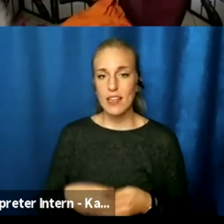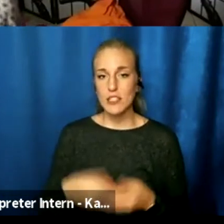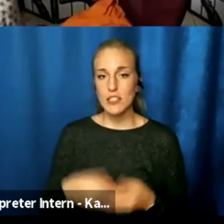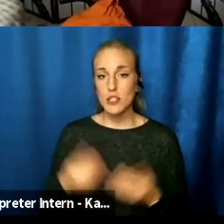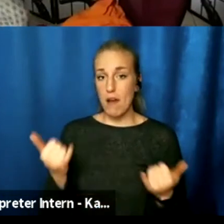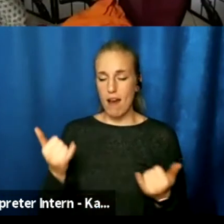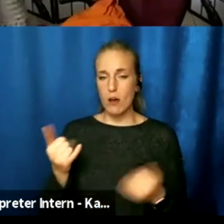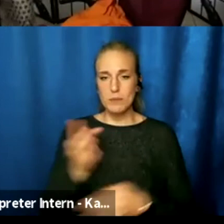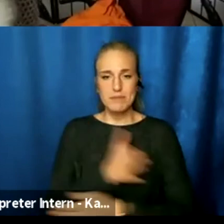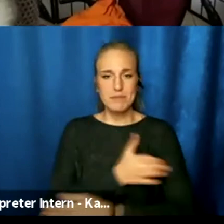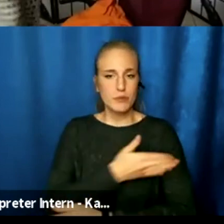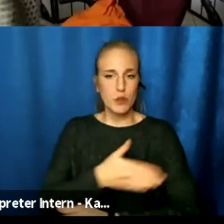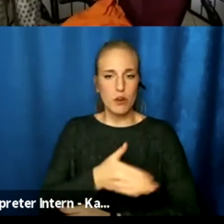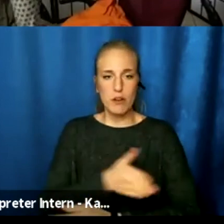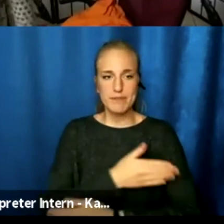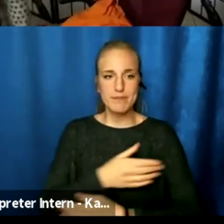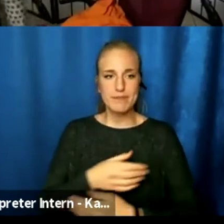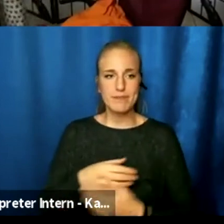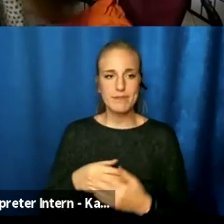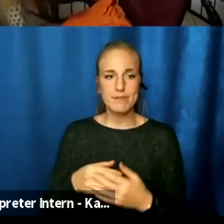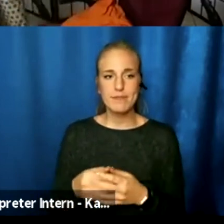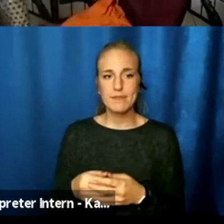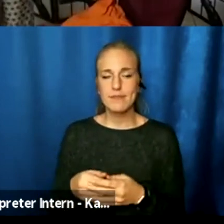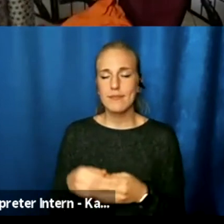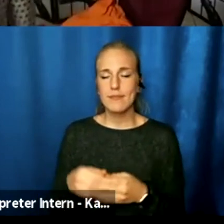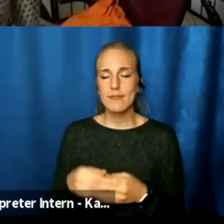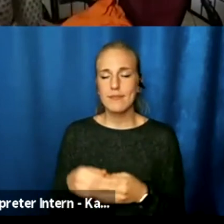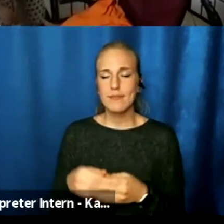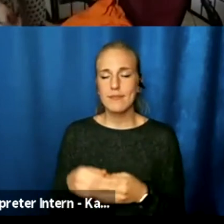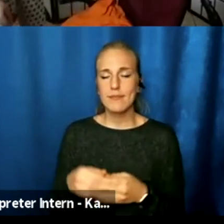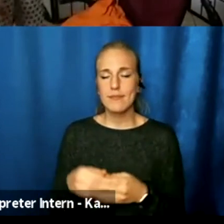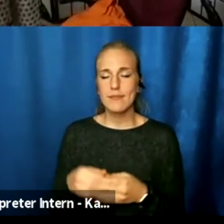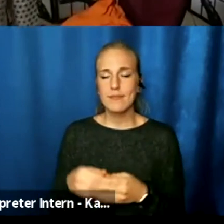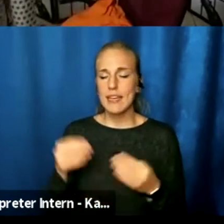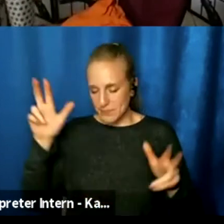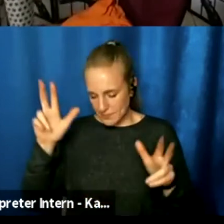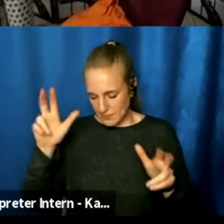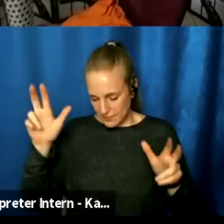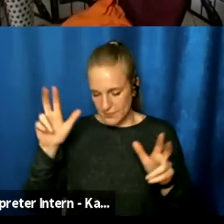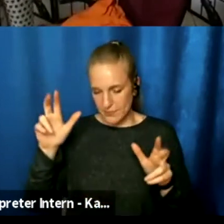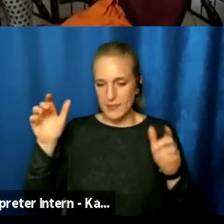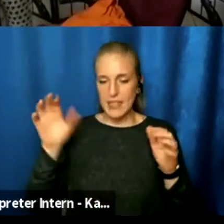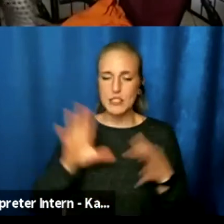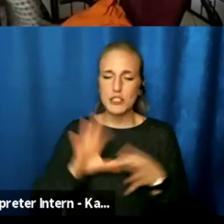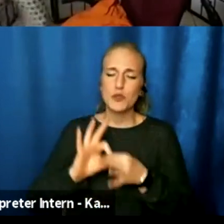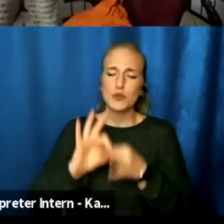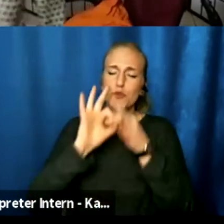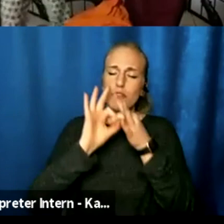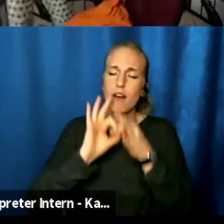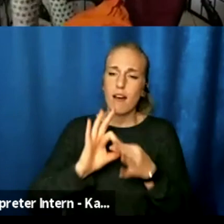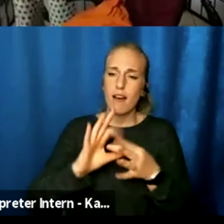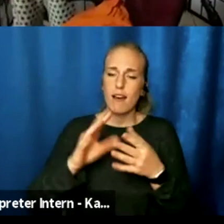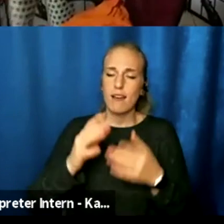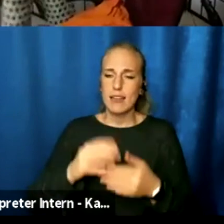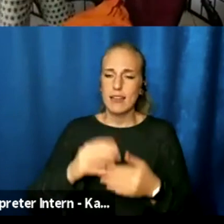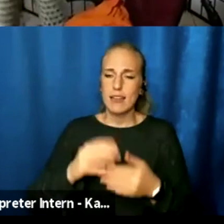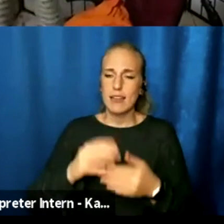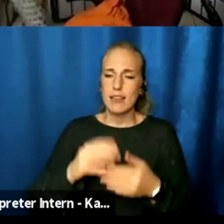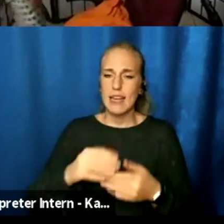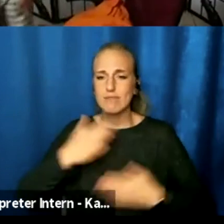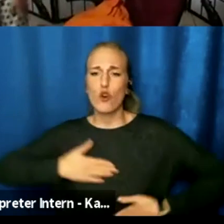song, steeped in unifying, steeped in joy, steeped in